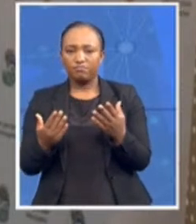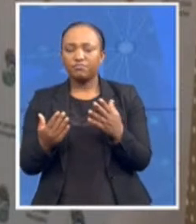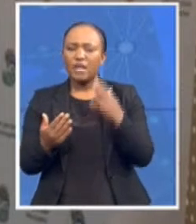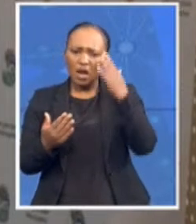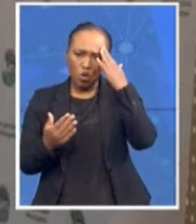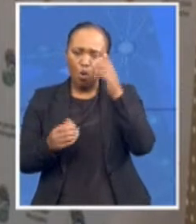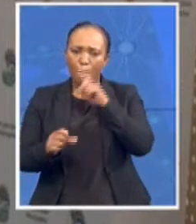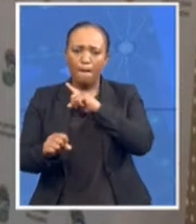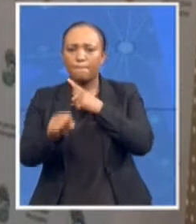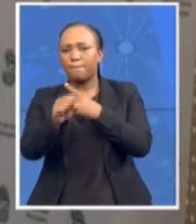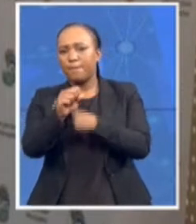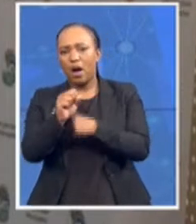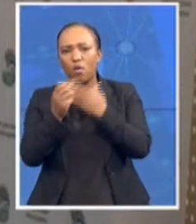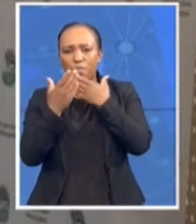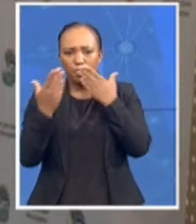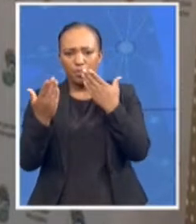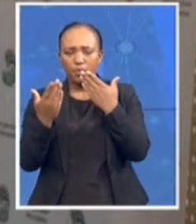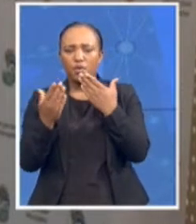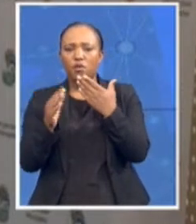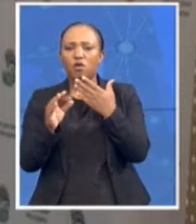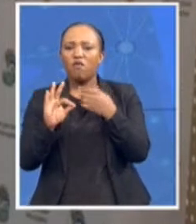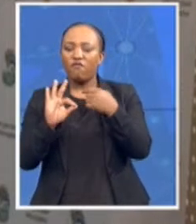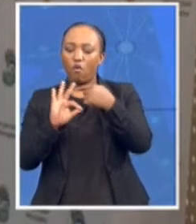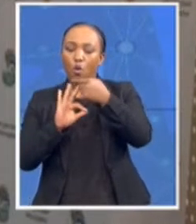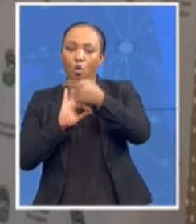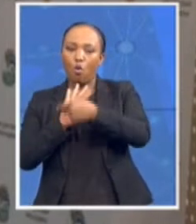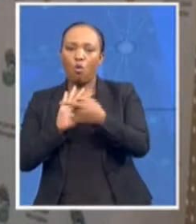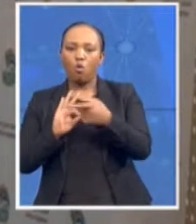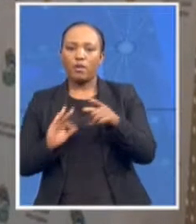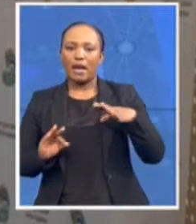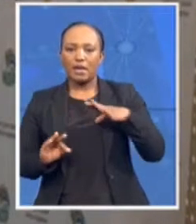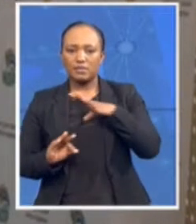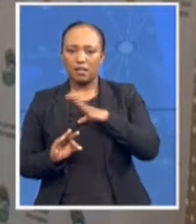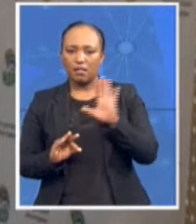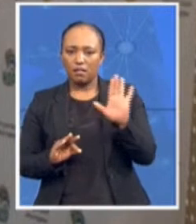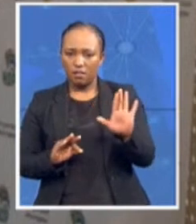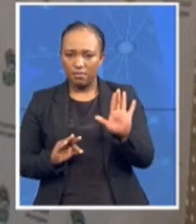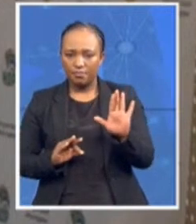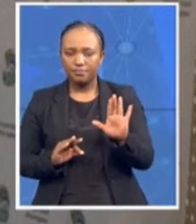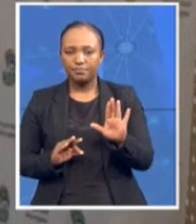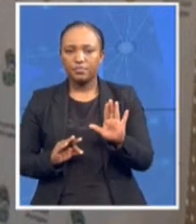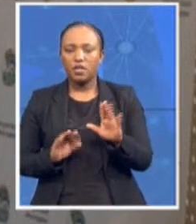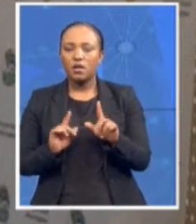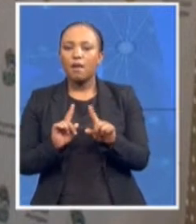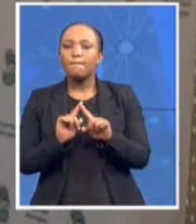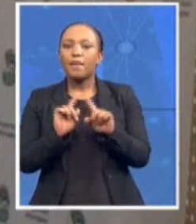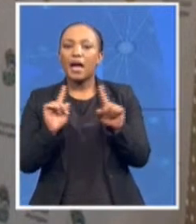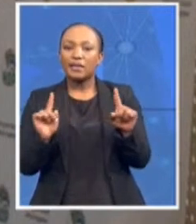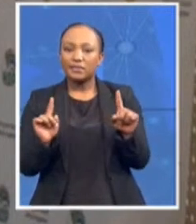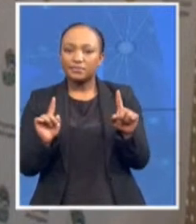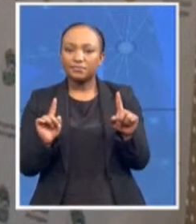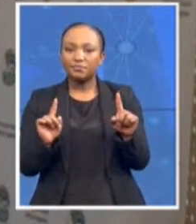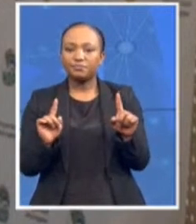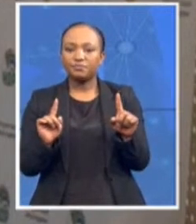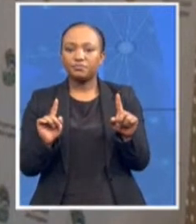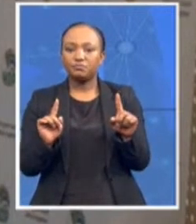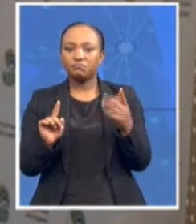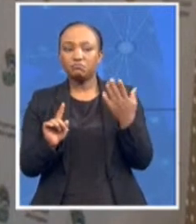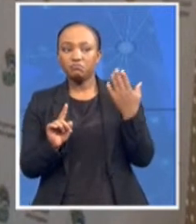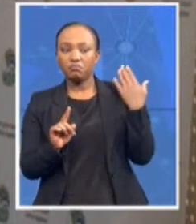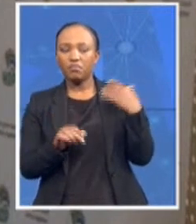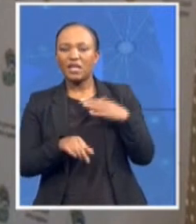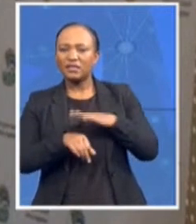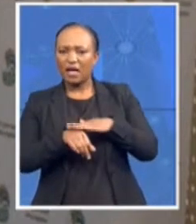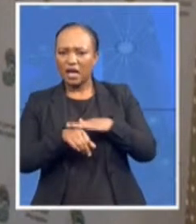the council itself, but to the extent that there were funds